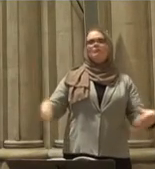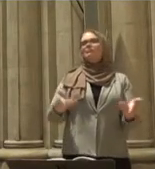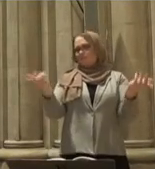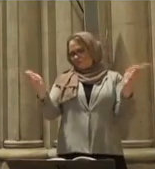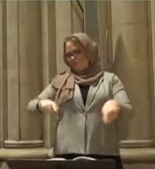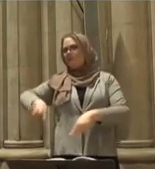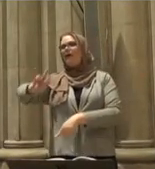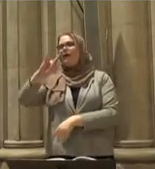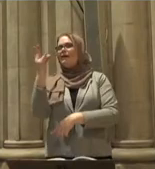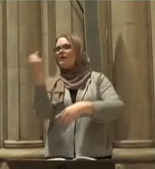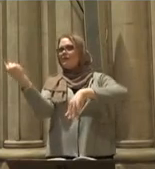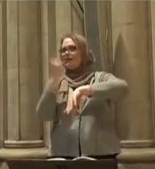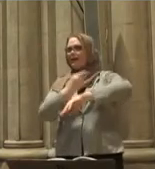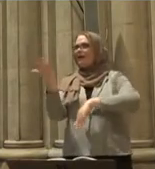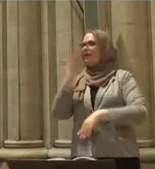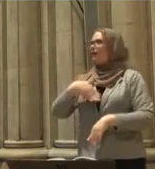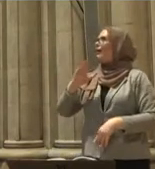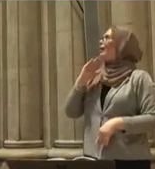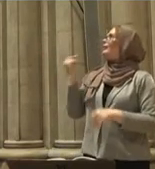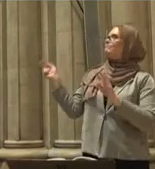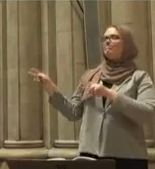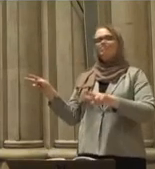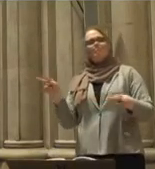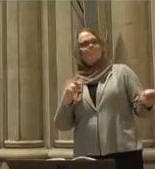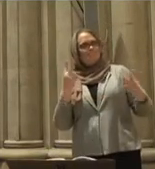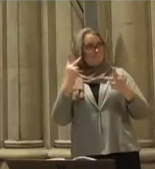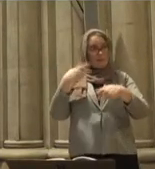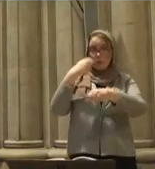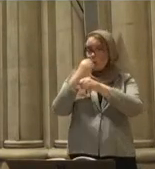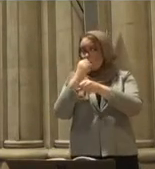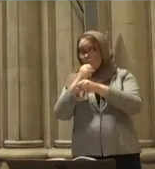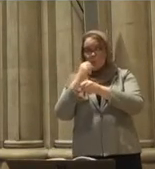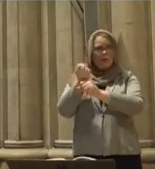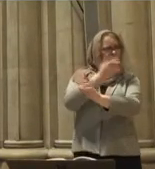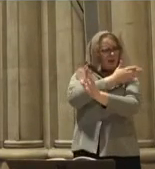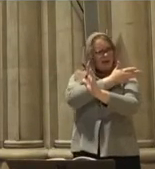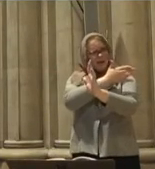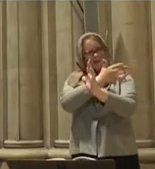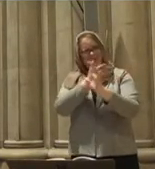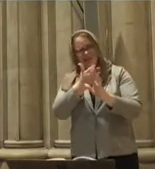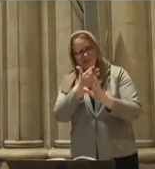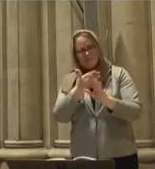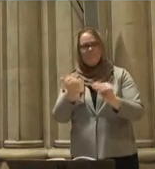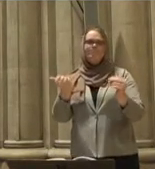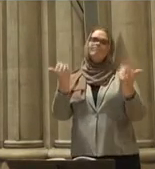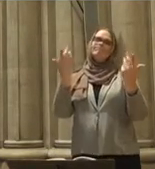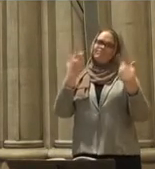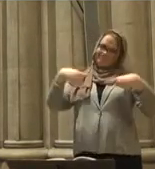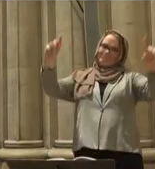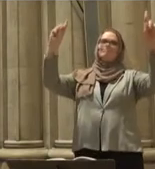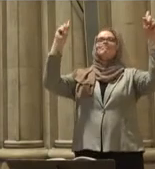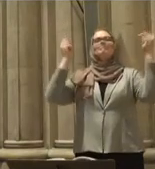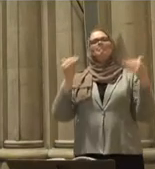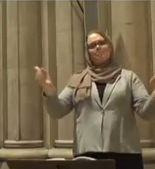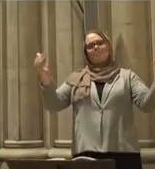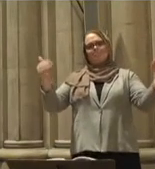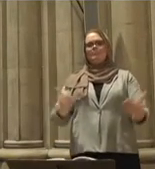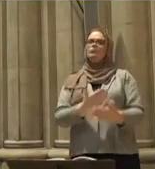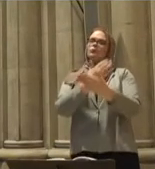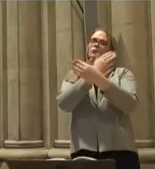God finished the work that he had done, and he rested on the seventh day from all the work that he had